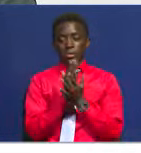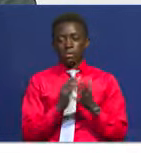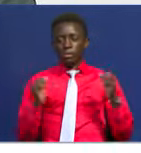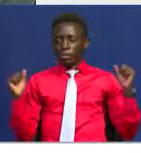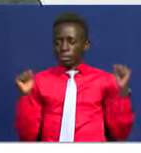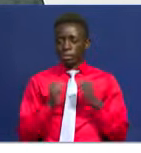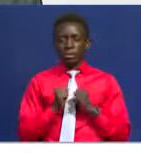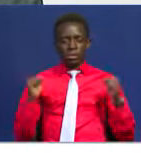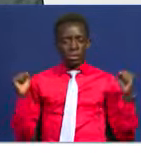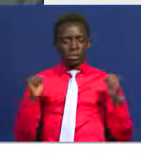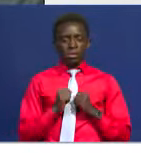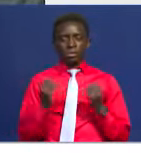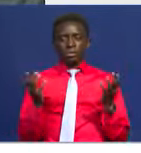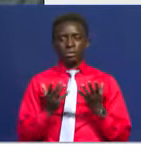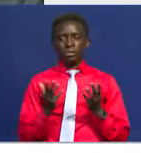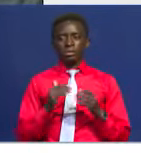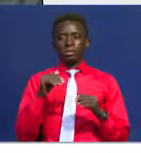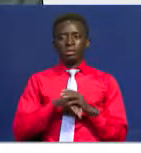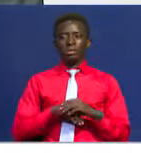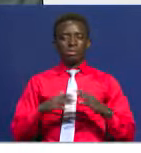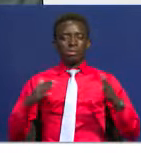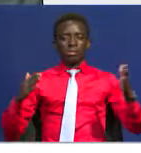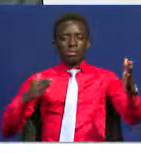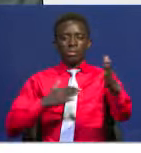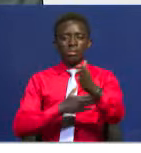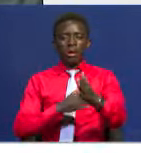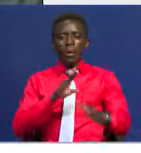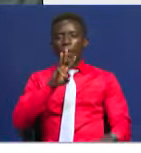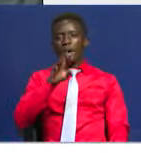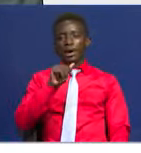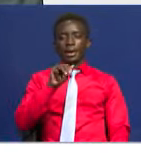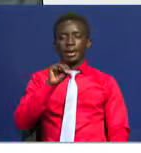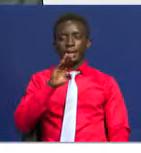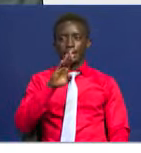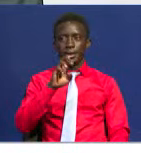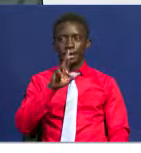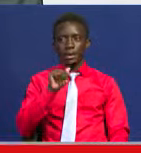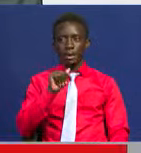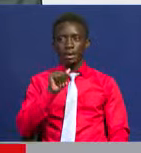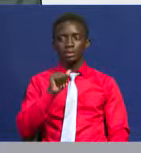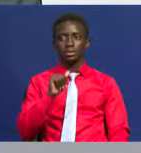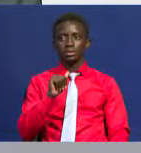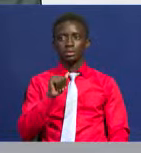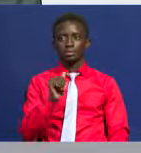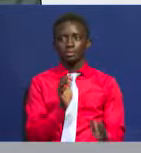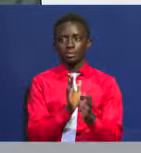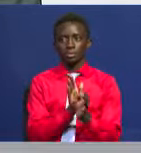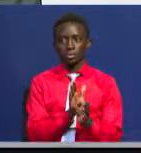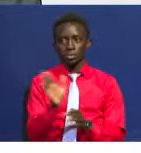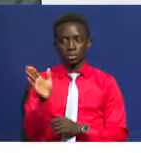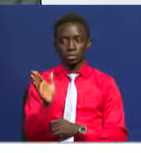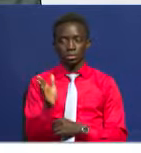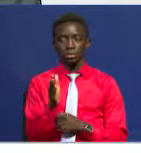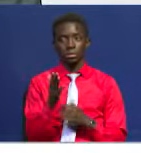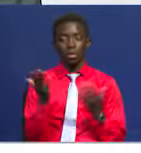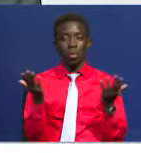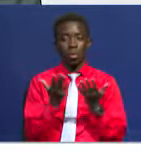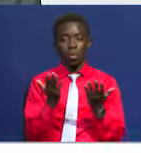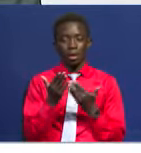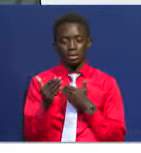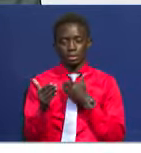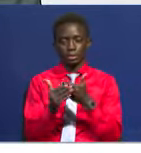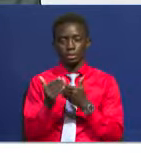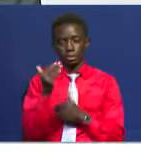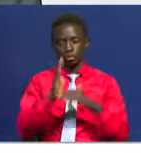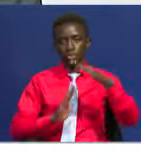Where we are at the intersection of Wabera Street and City Hall Way, just in front of the Supreme Court of